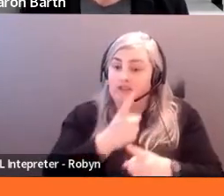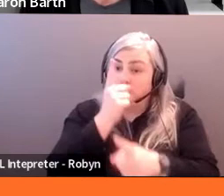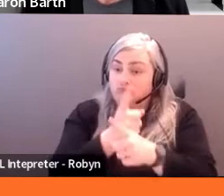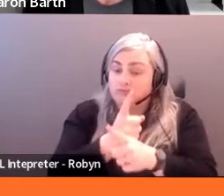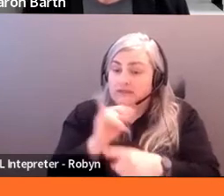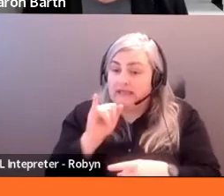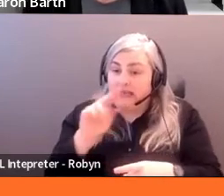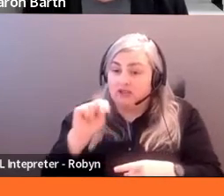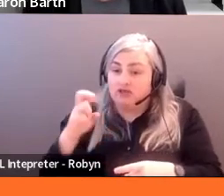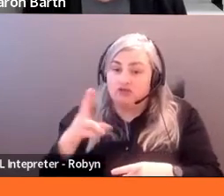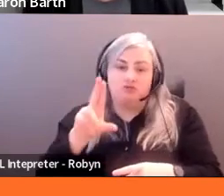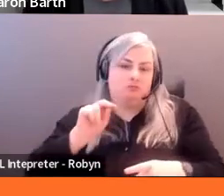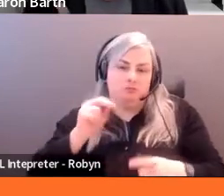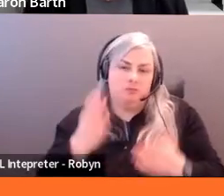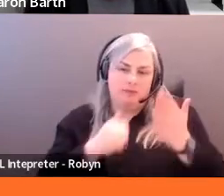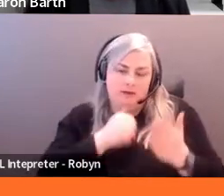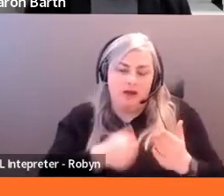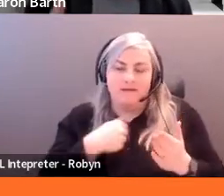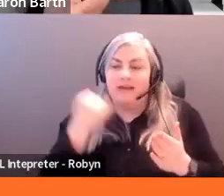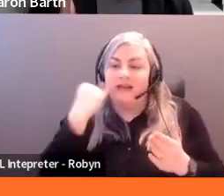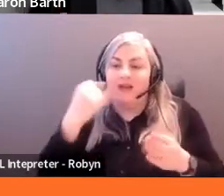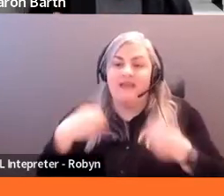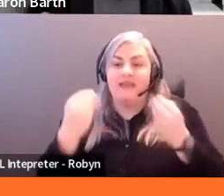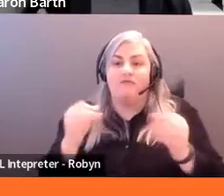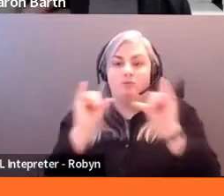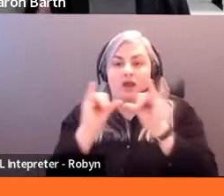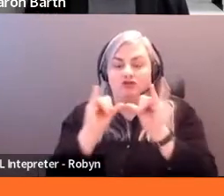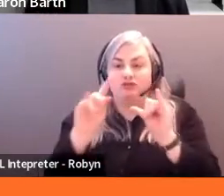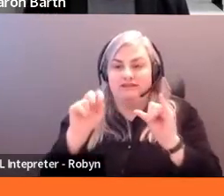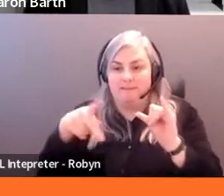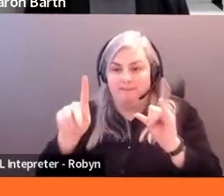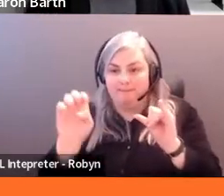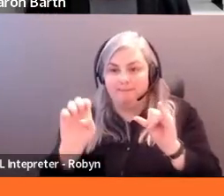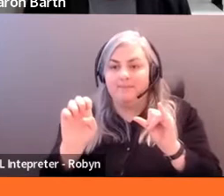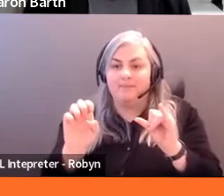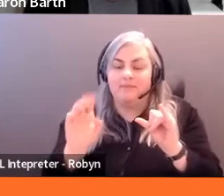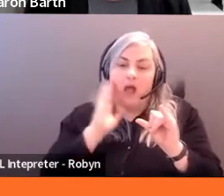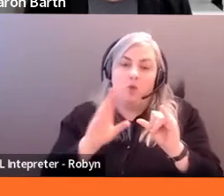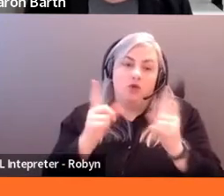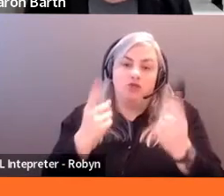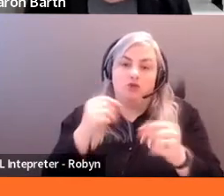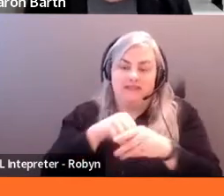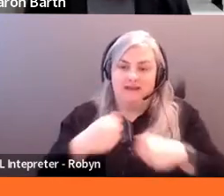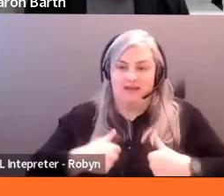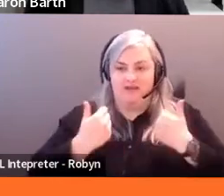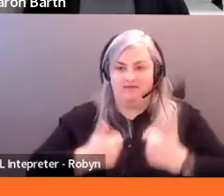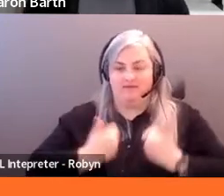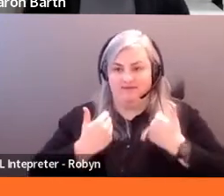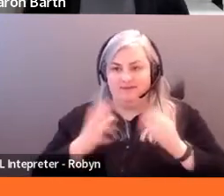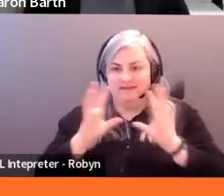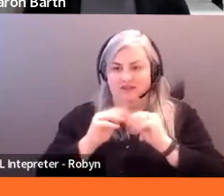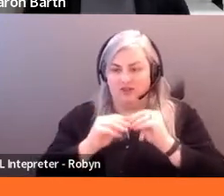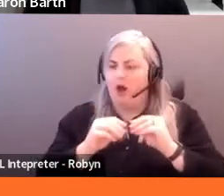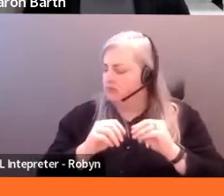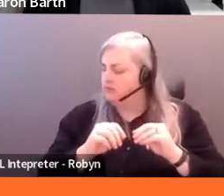inch? Probably not, right? If I gave you a measuring tape, which I would do if we were in a live session, and we'd look